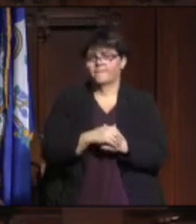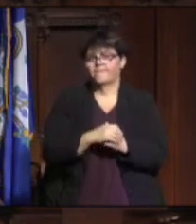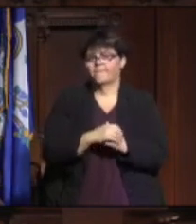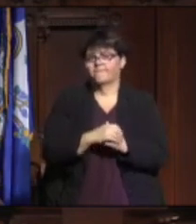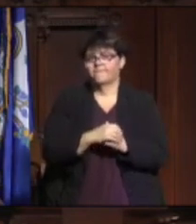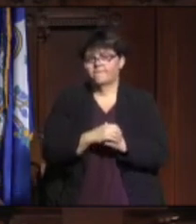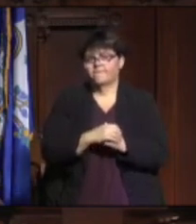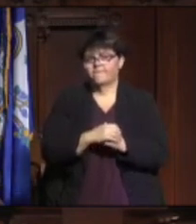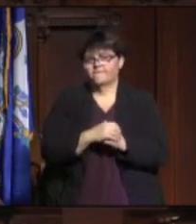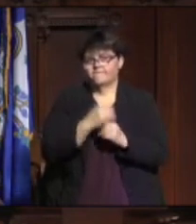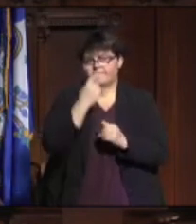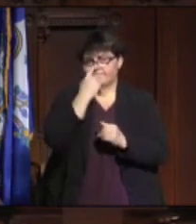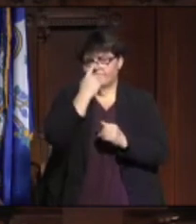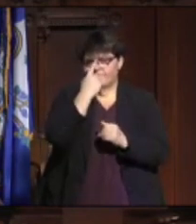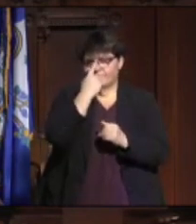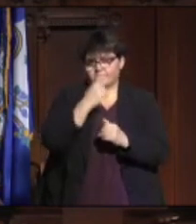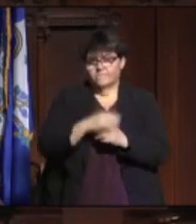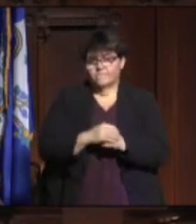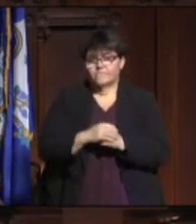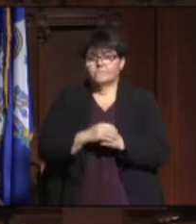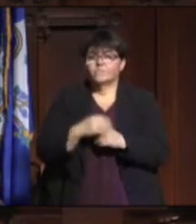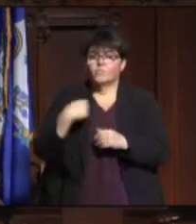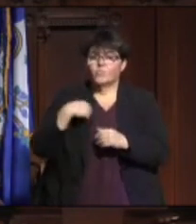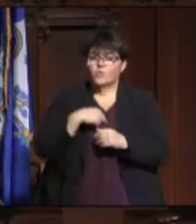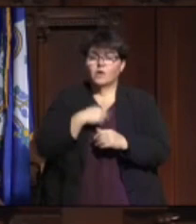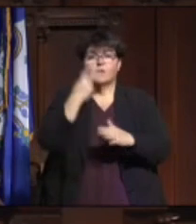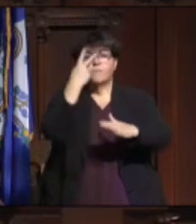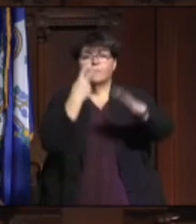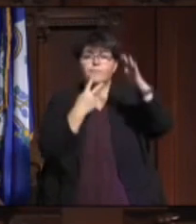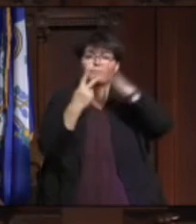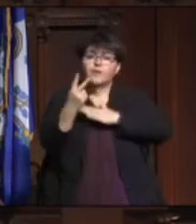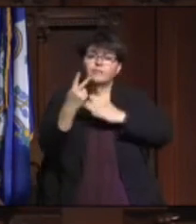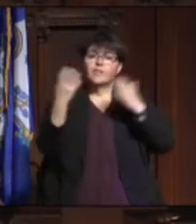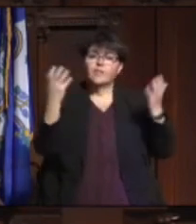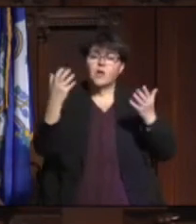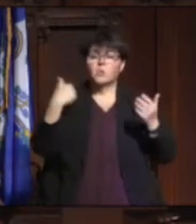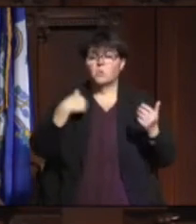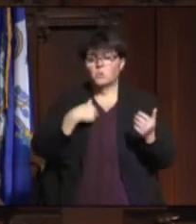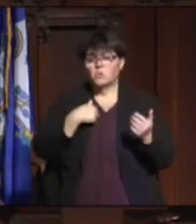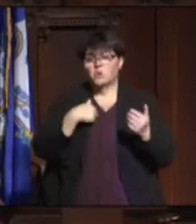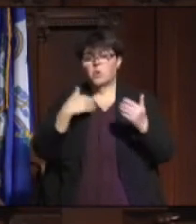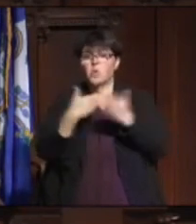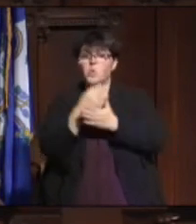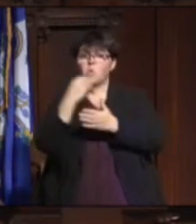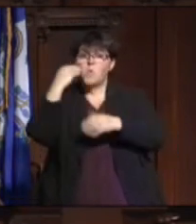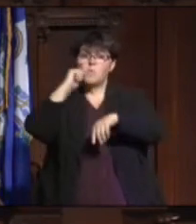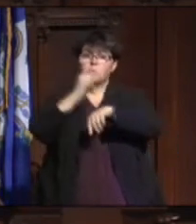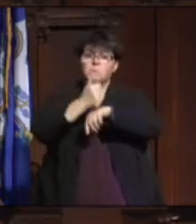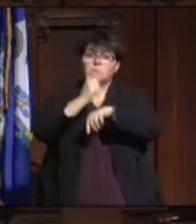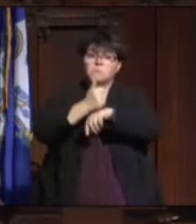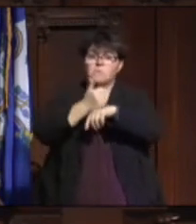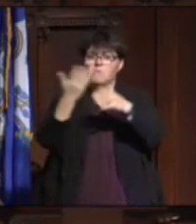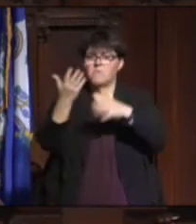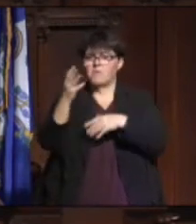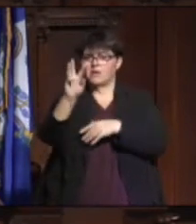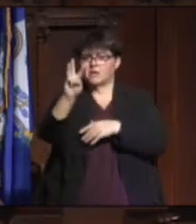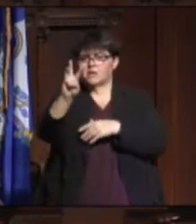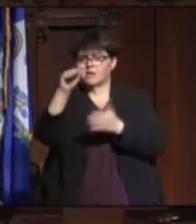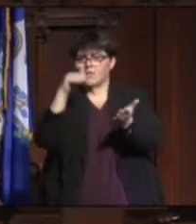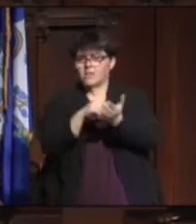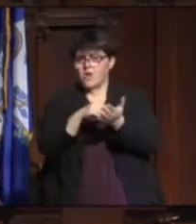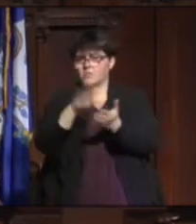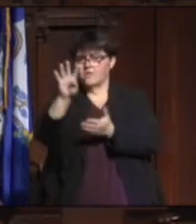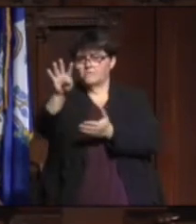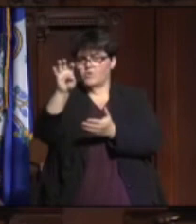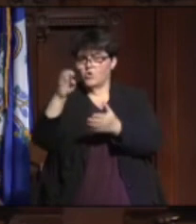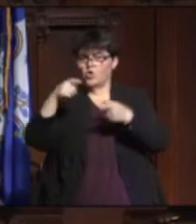We project increasing the number of new housing units built in Connecticut by 6,400 units over the course of this biennium. And look, time is